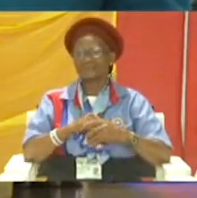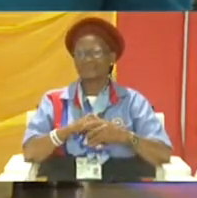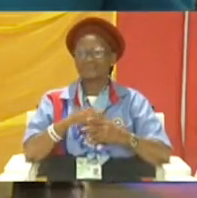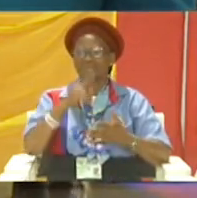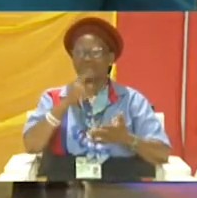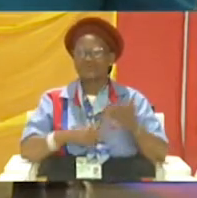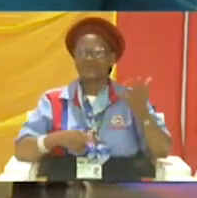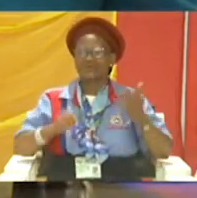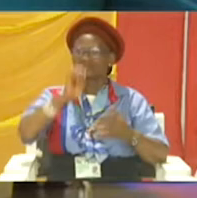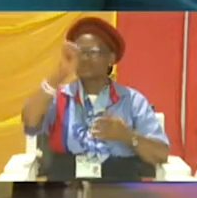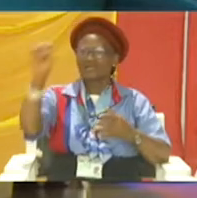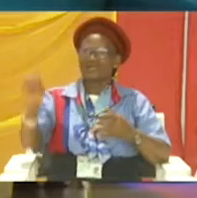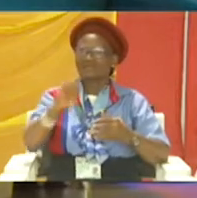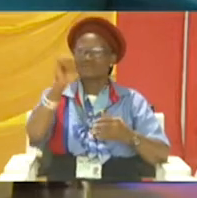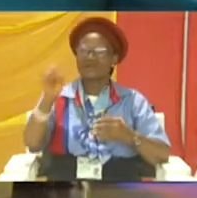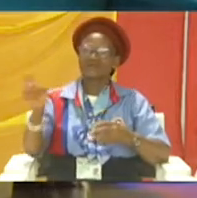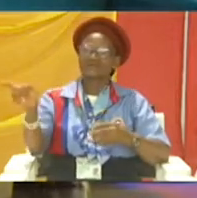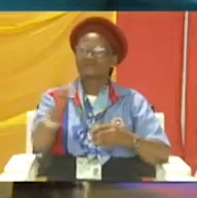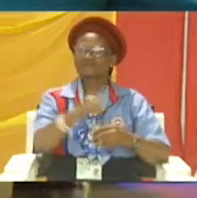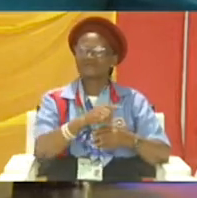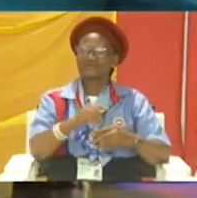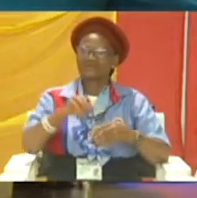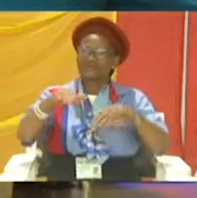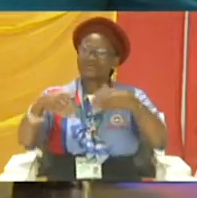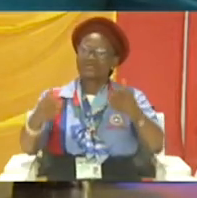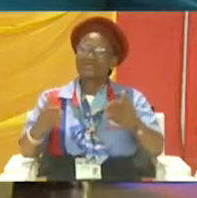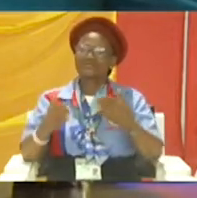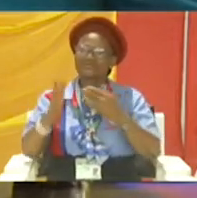whatever you give, God will accept it.